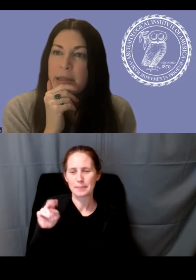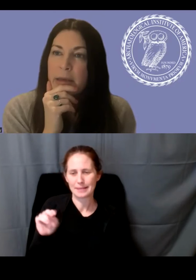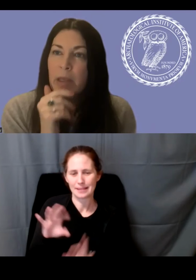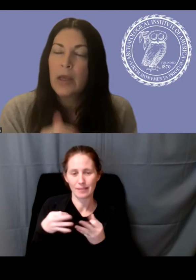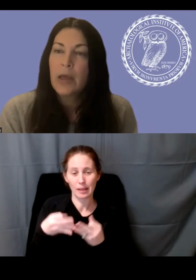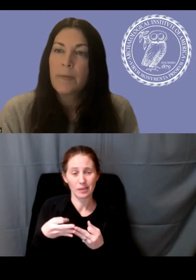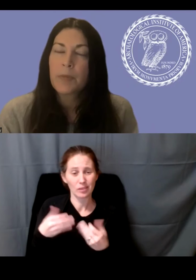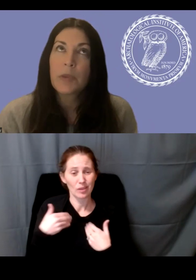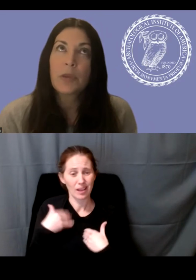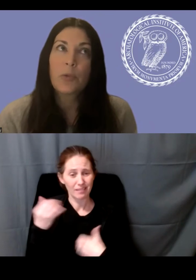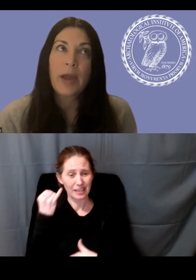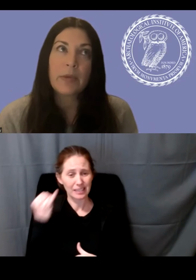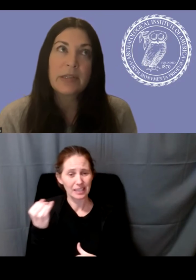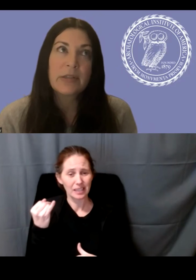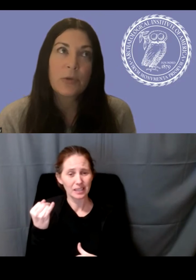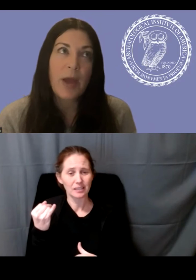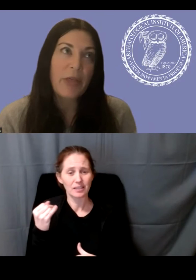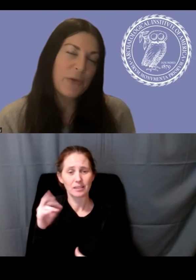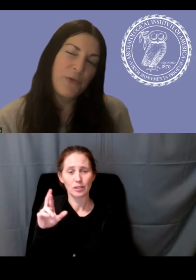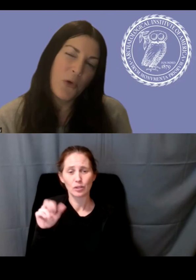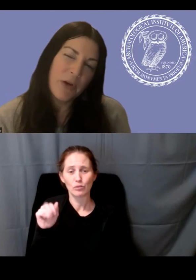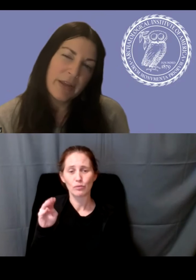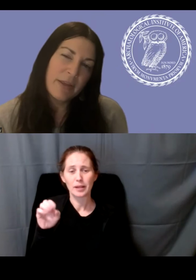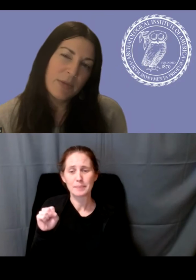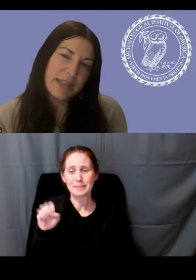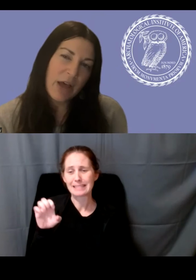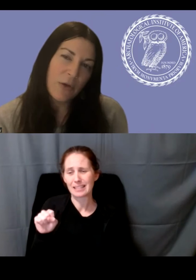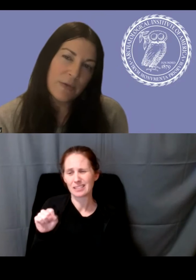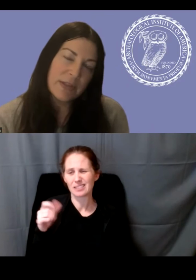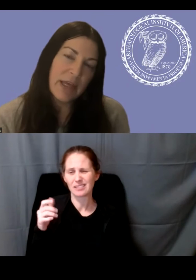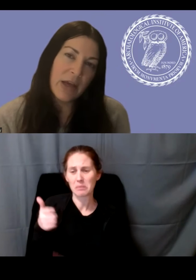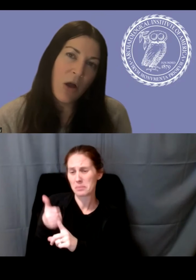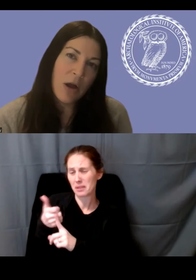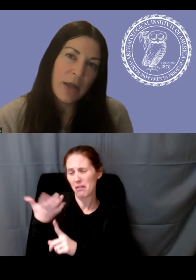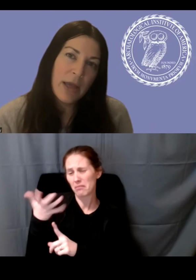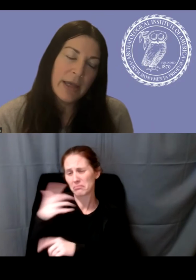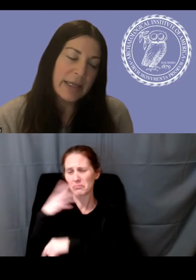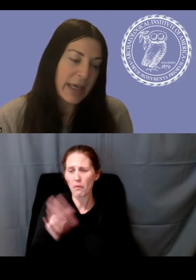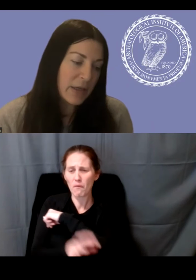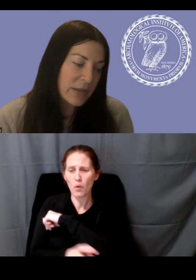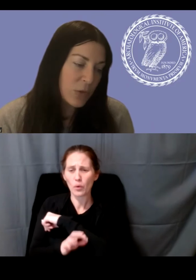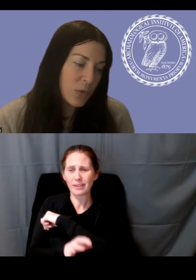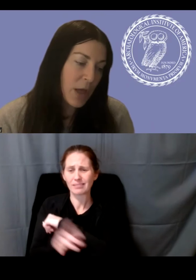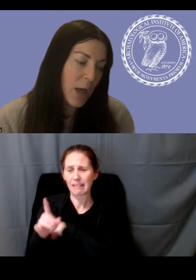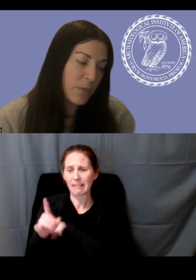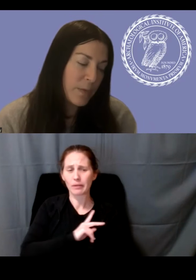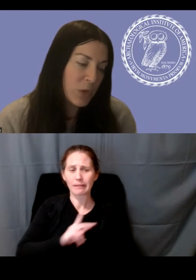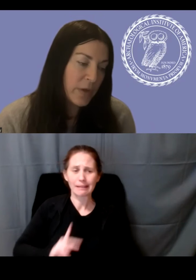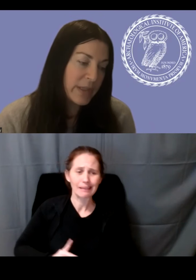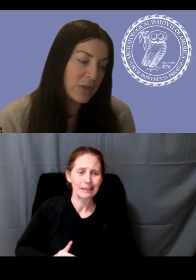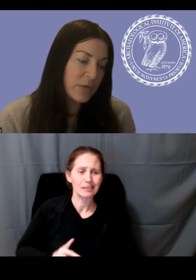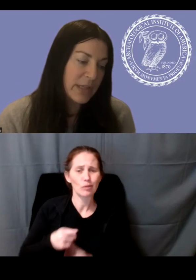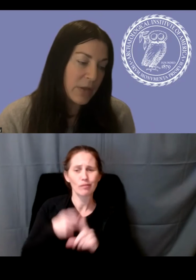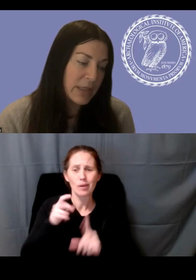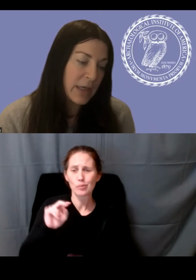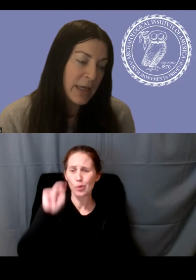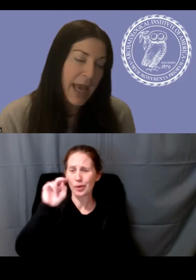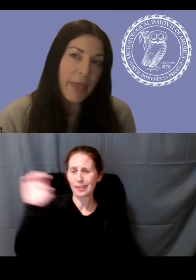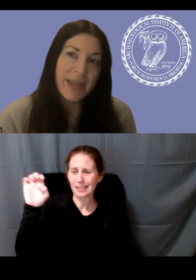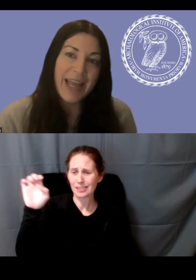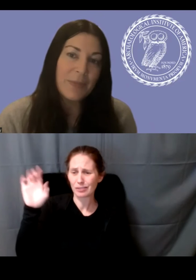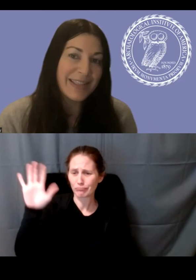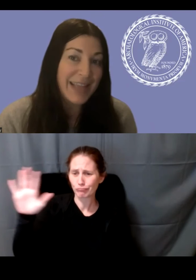idea that the Ramessids are rather foreign themselves. They are kings who come from the northeastern